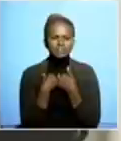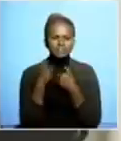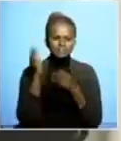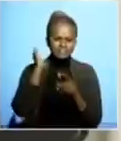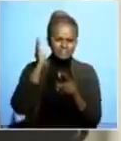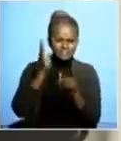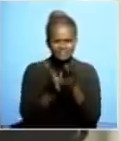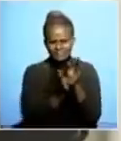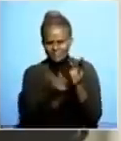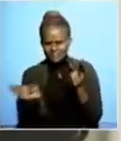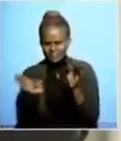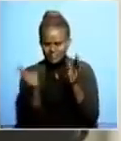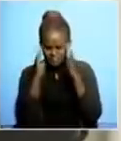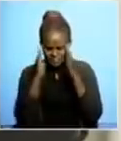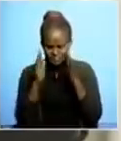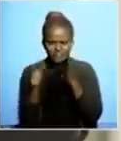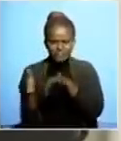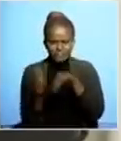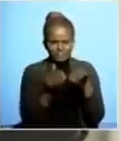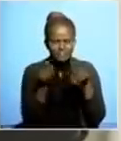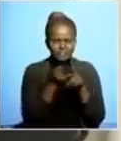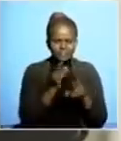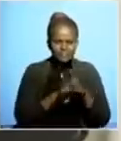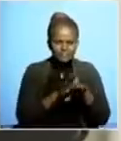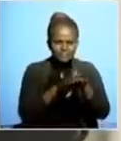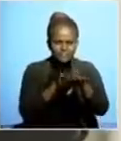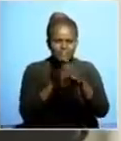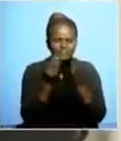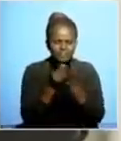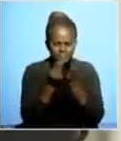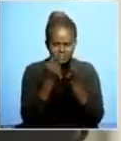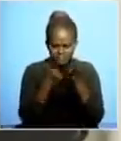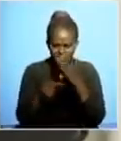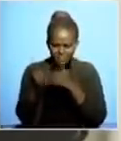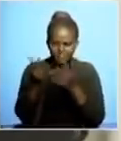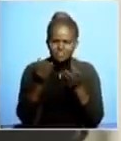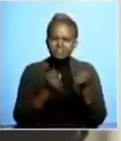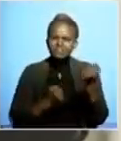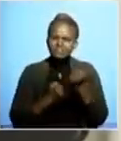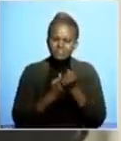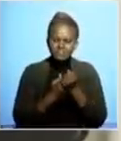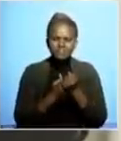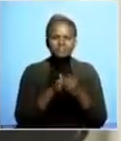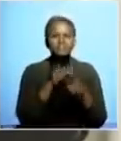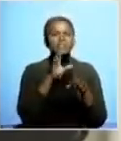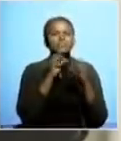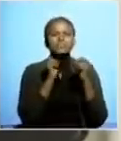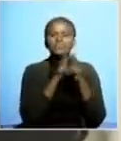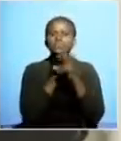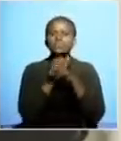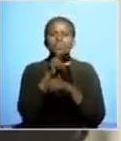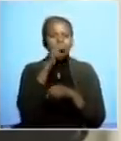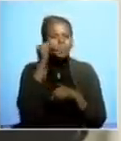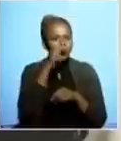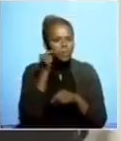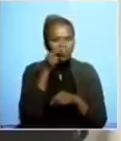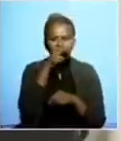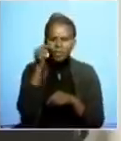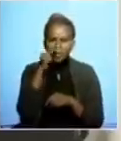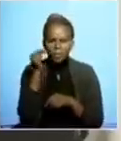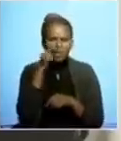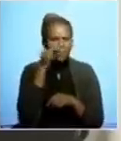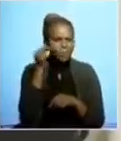diverting our attention away from following up money that belongs to the public by shouting, Kawalala, Kawalala.